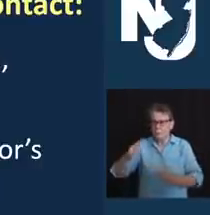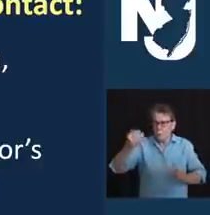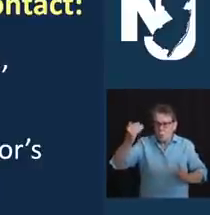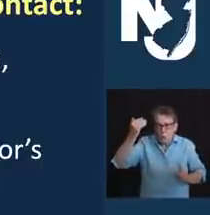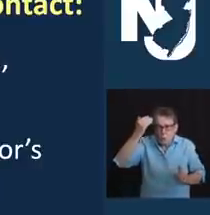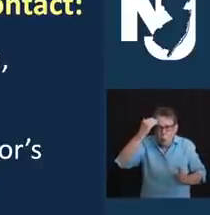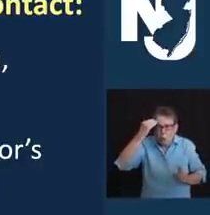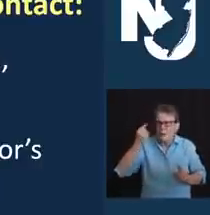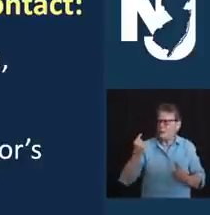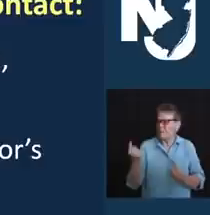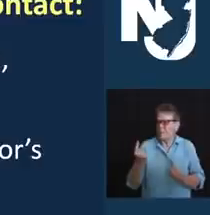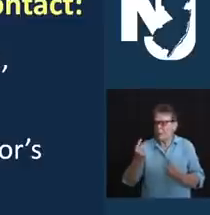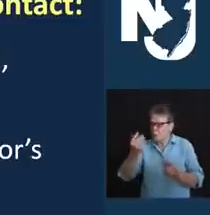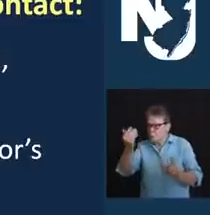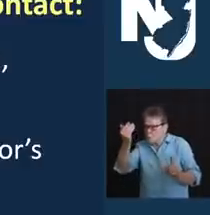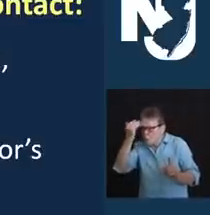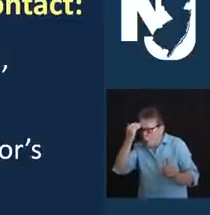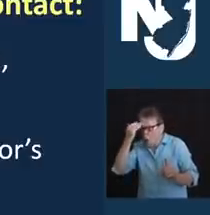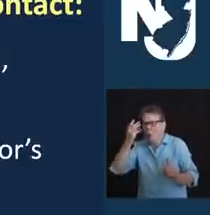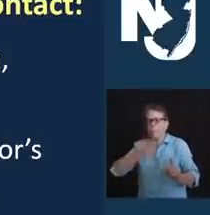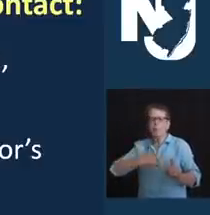Pat,